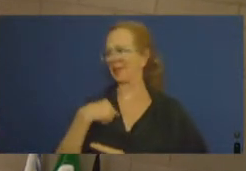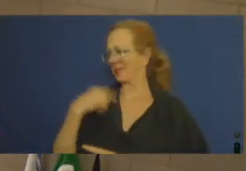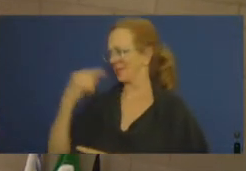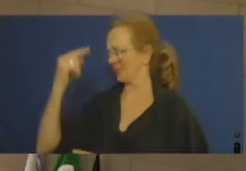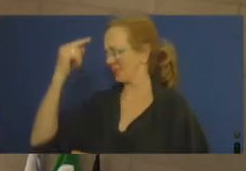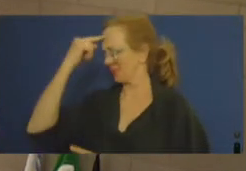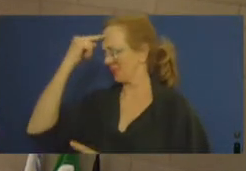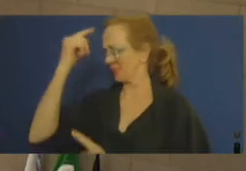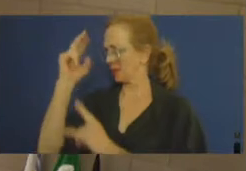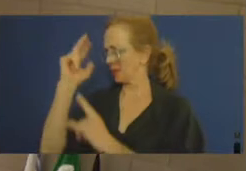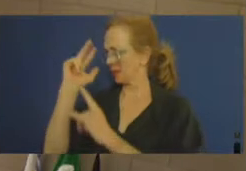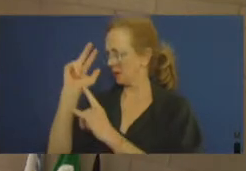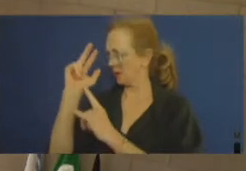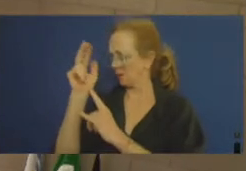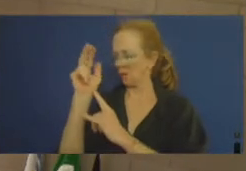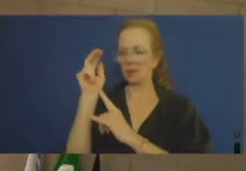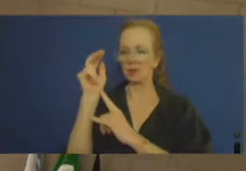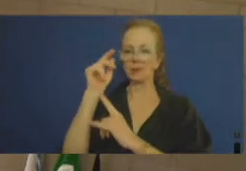You have 3 minutes.